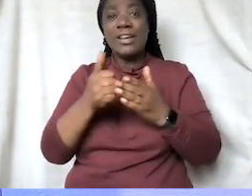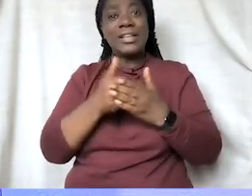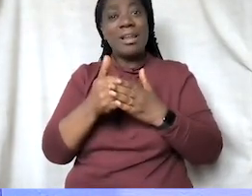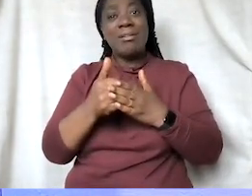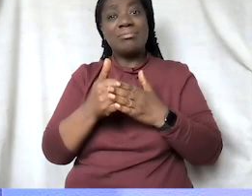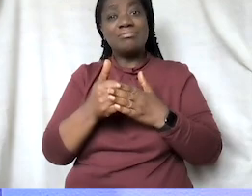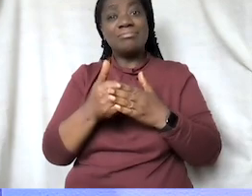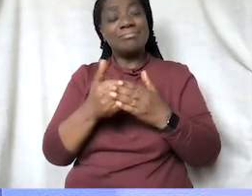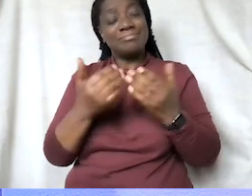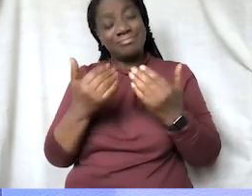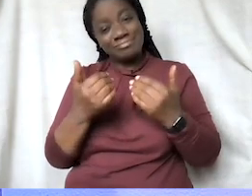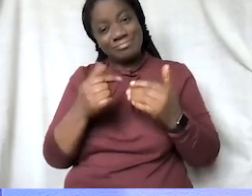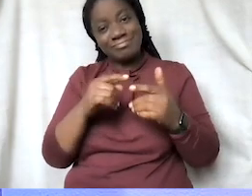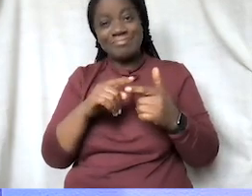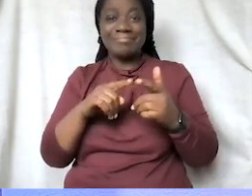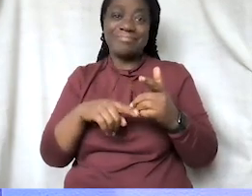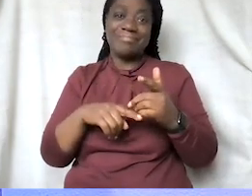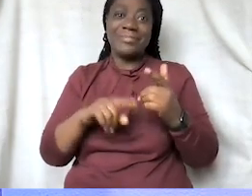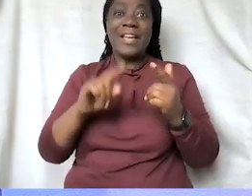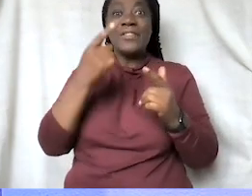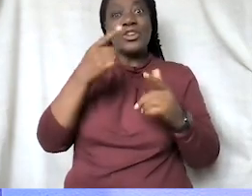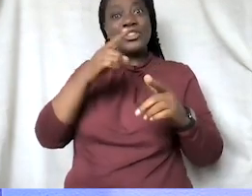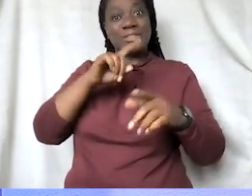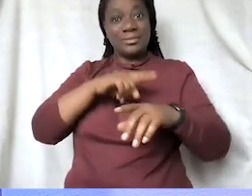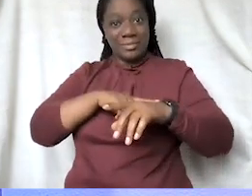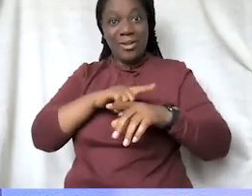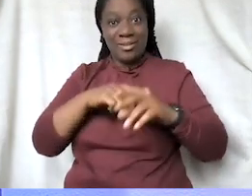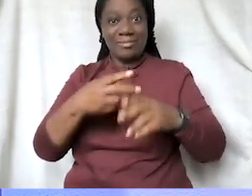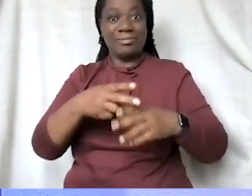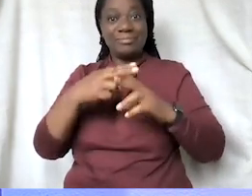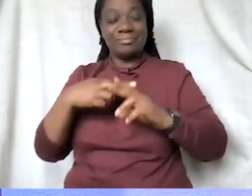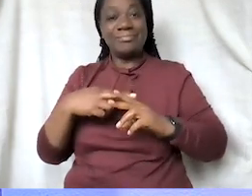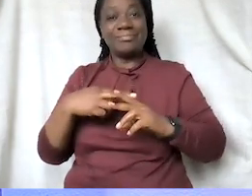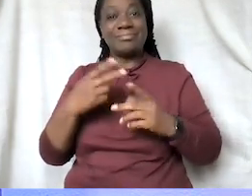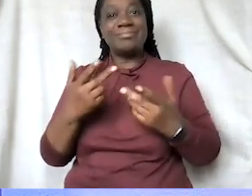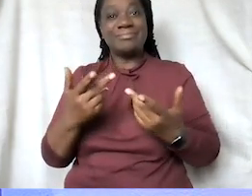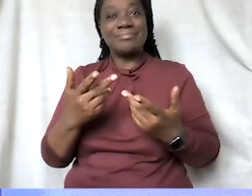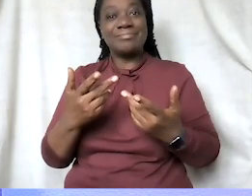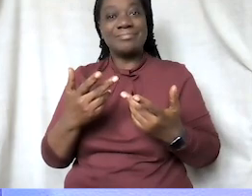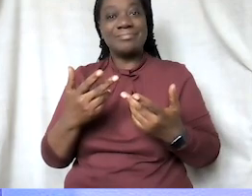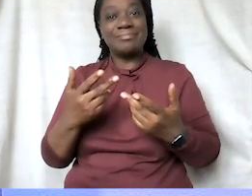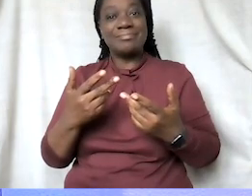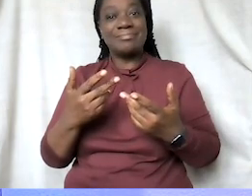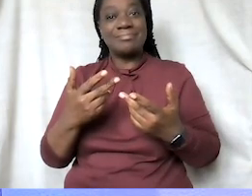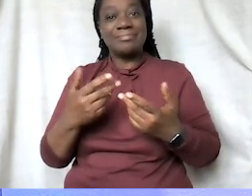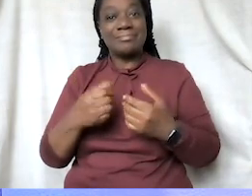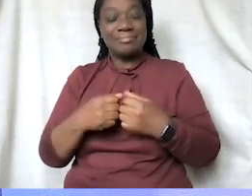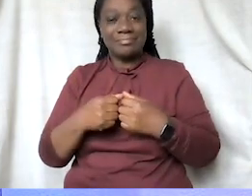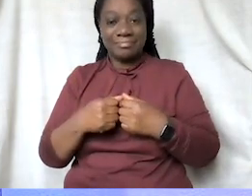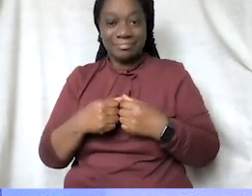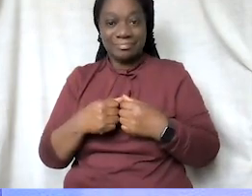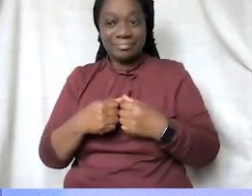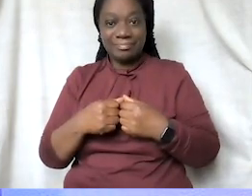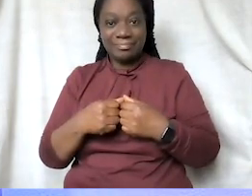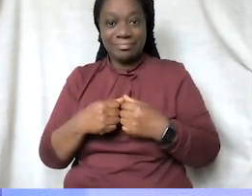in case we have any first-time visitors, I want to also welcome you. As you have been